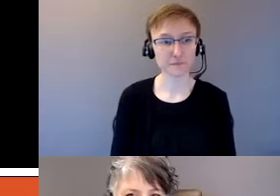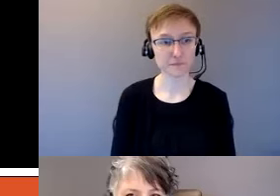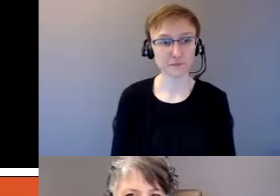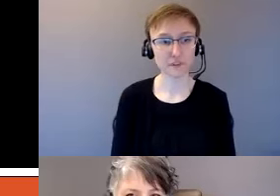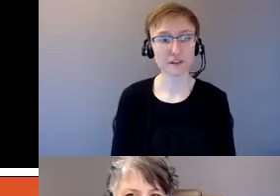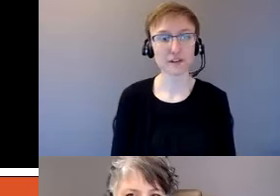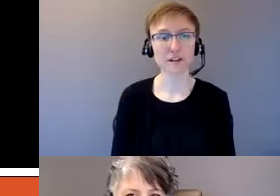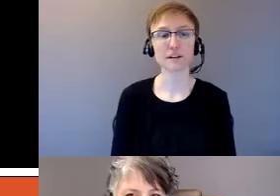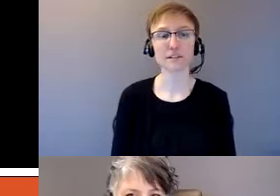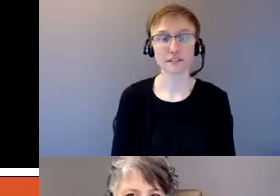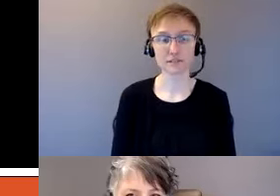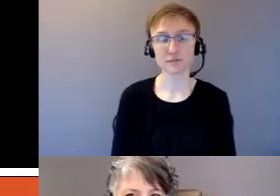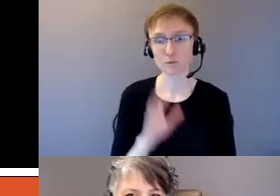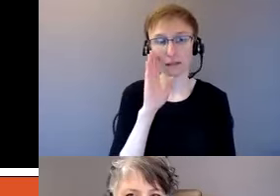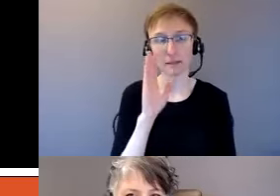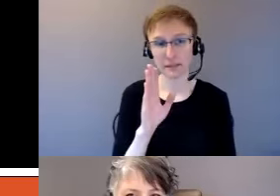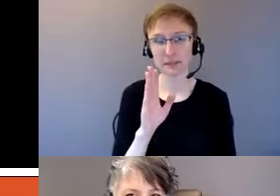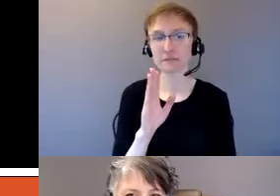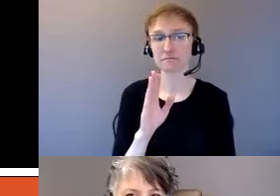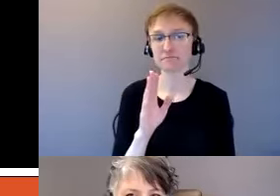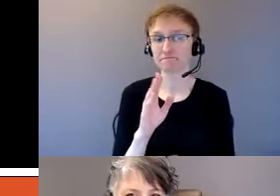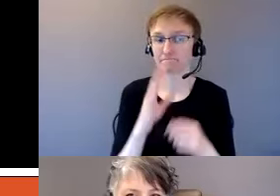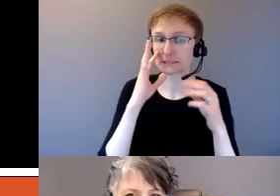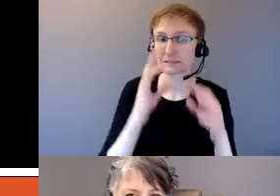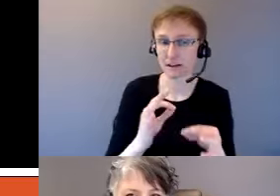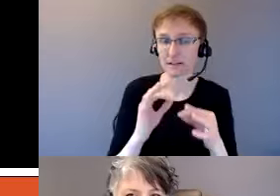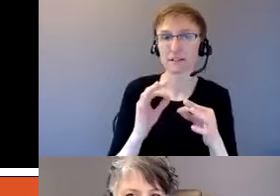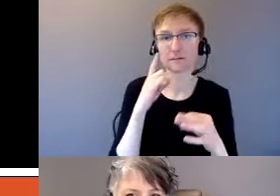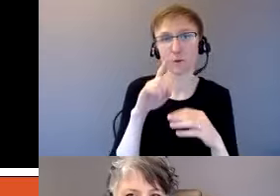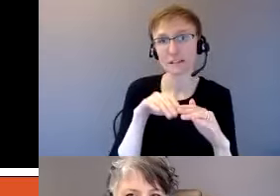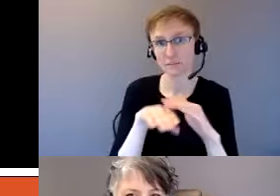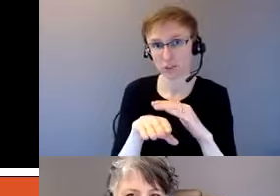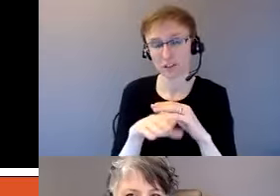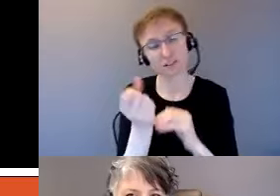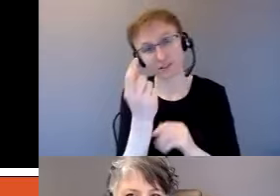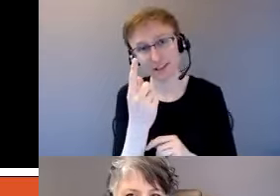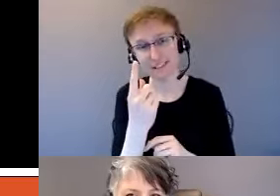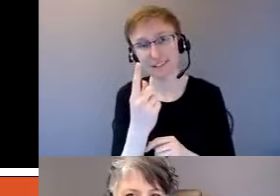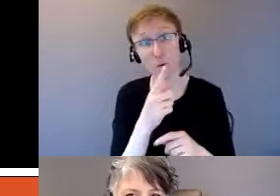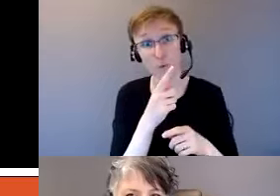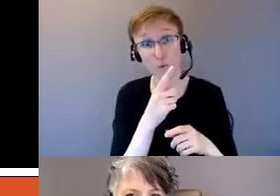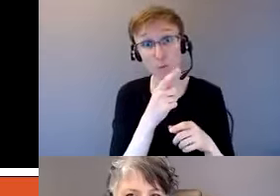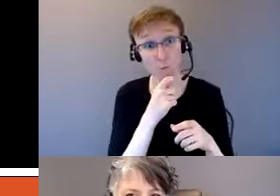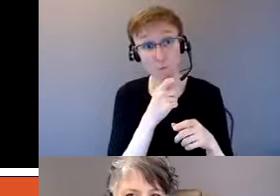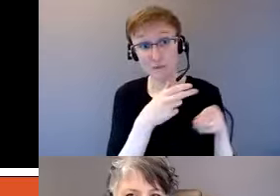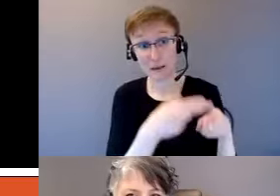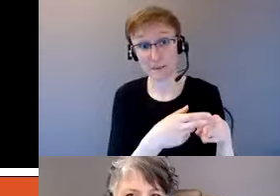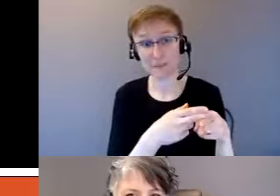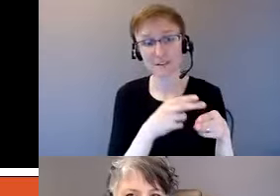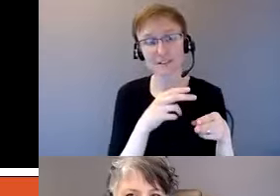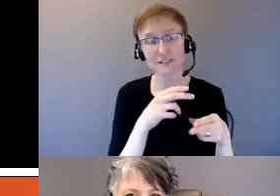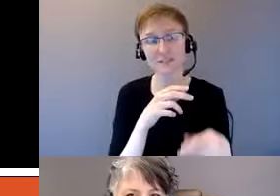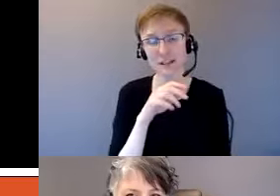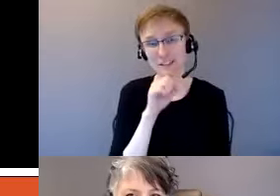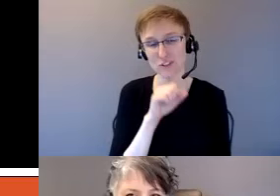respect to decisions regarding admission and at least 16 years of age, of course, unless they are the incapable person's